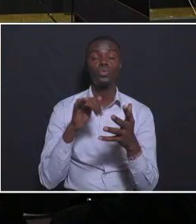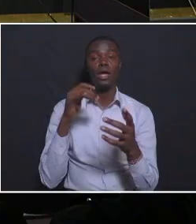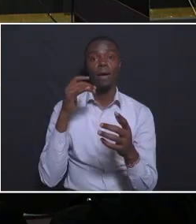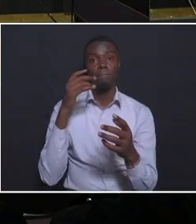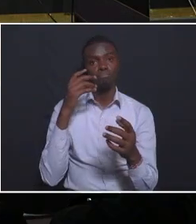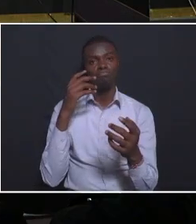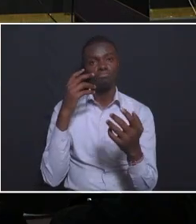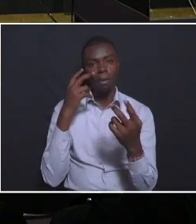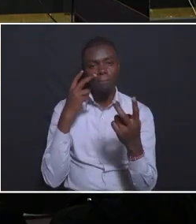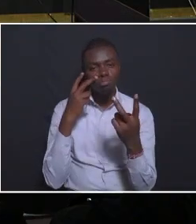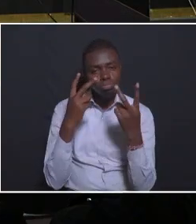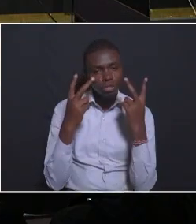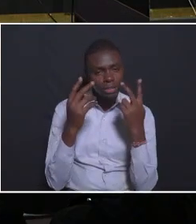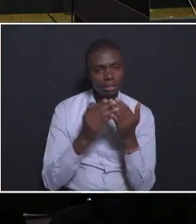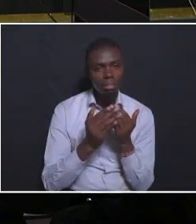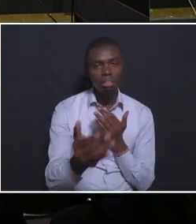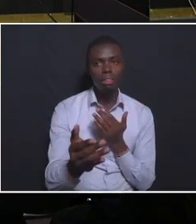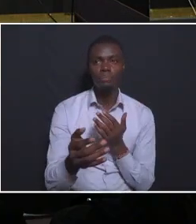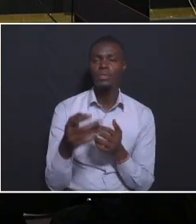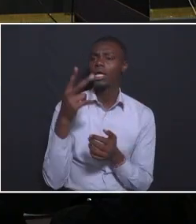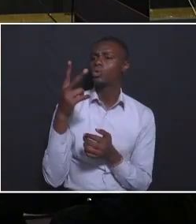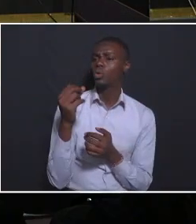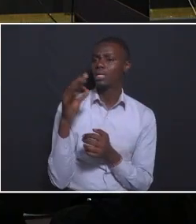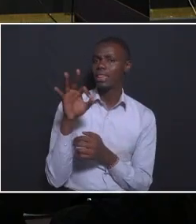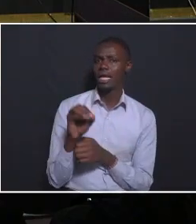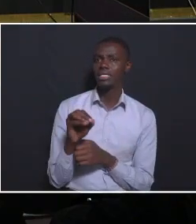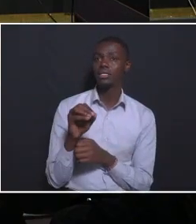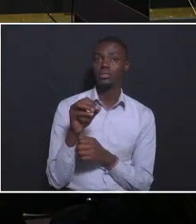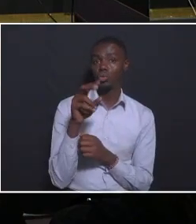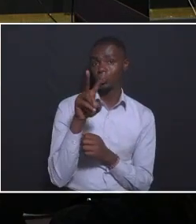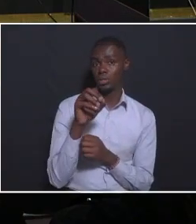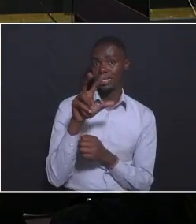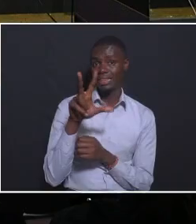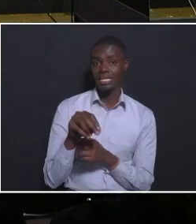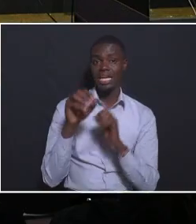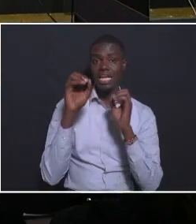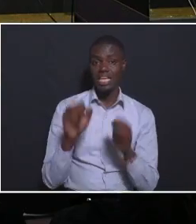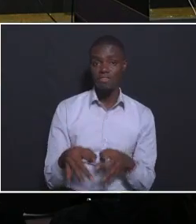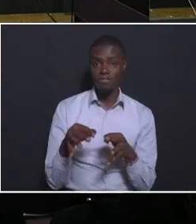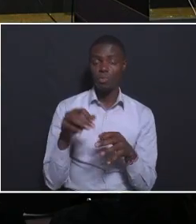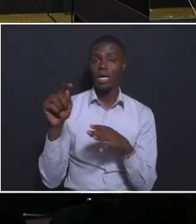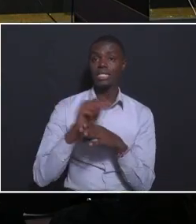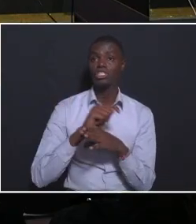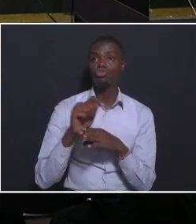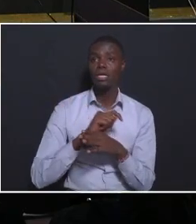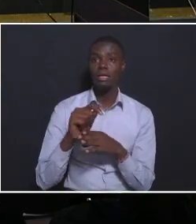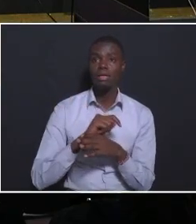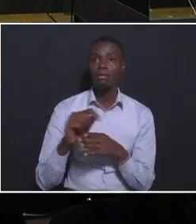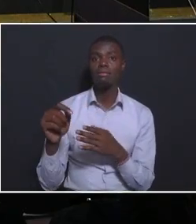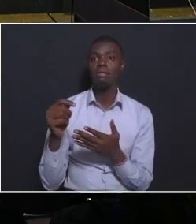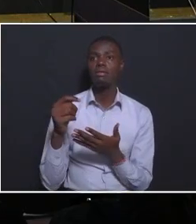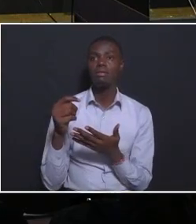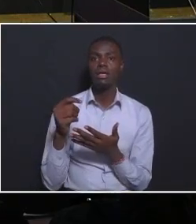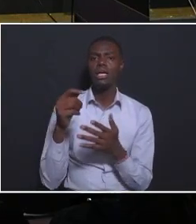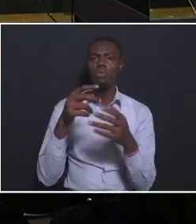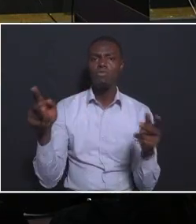making. If we, by 2030, this is by 2030, if we can train audio engineers, have places where we